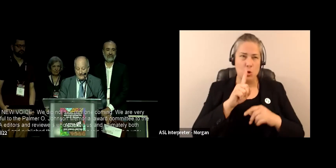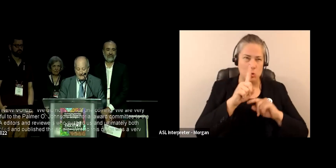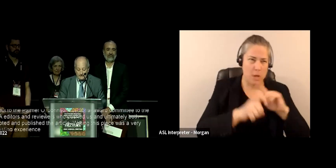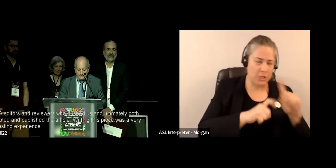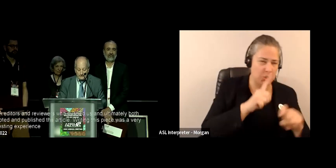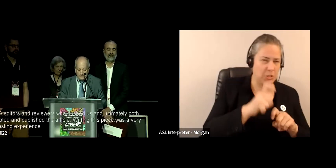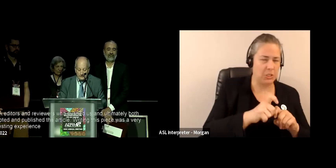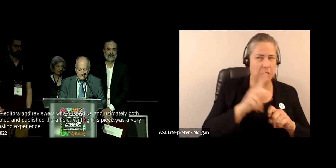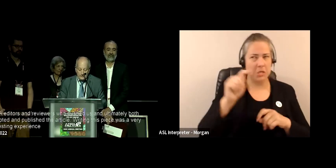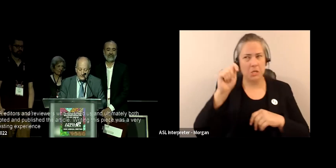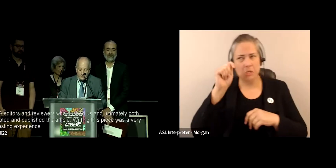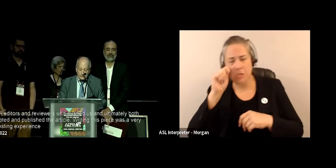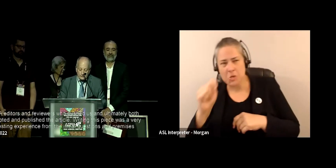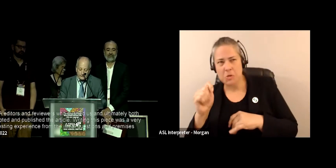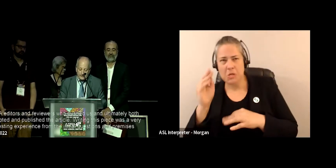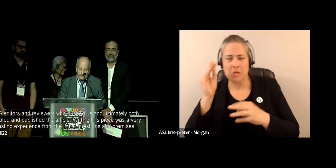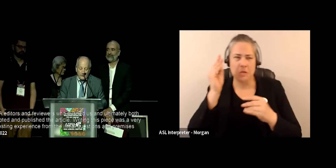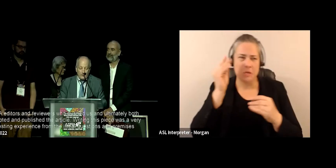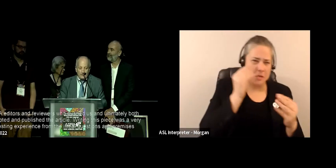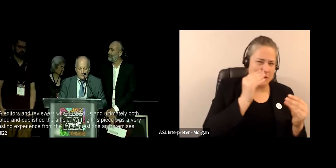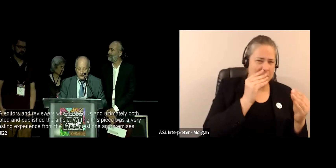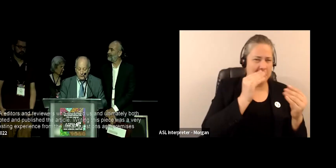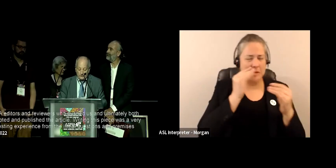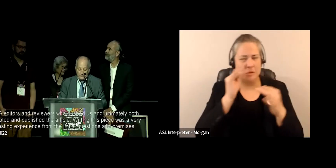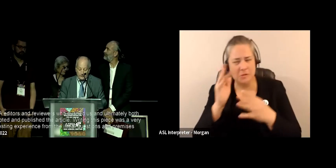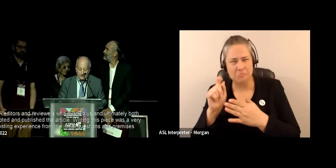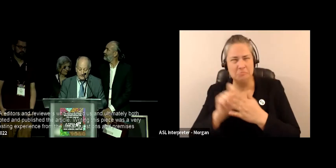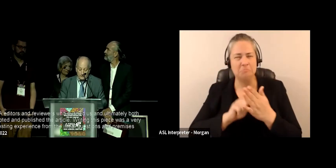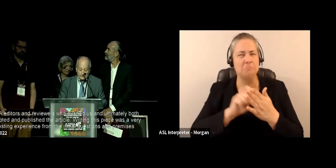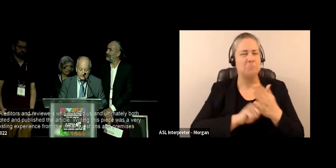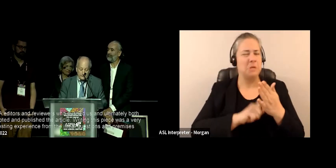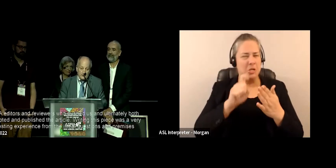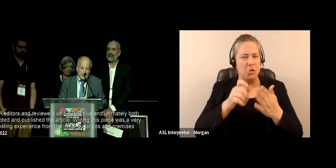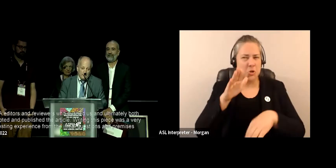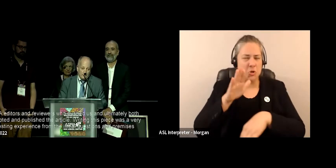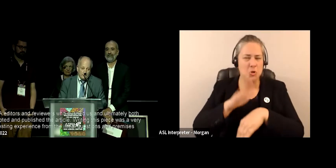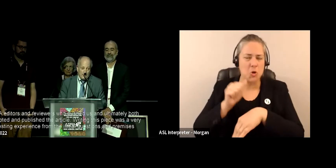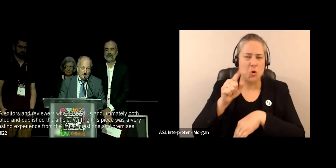concerning findings to the unusual step of calling for a moratorium in